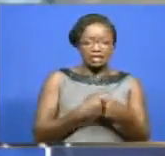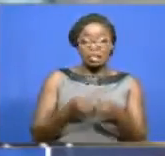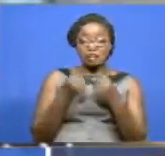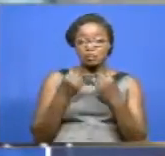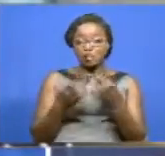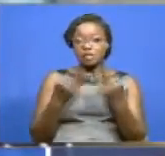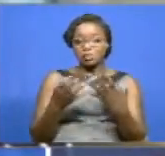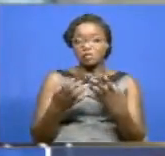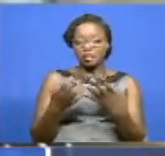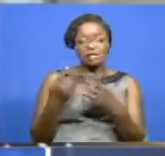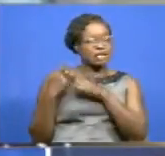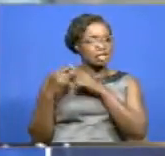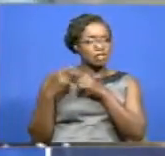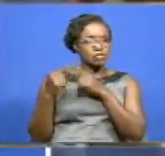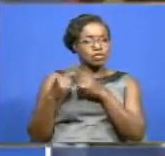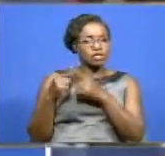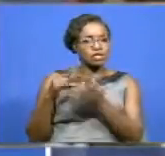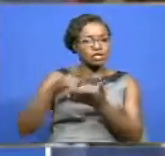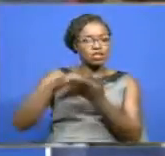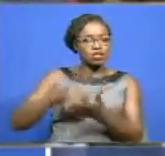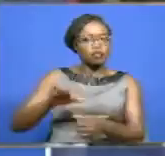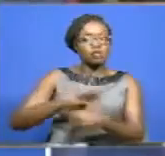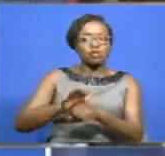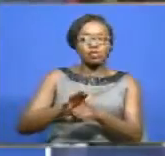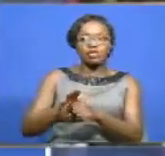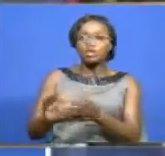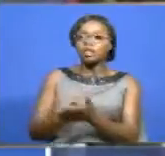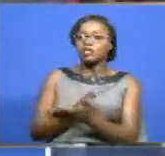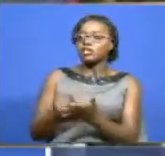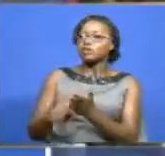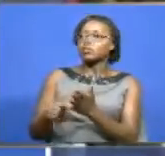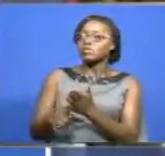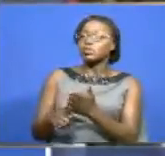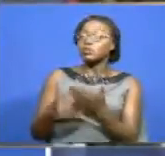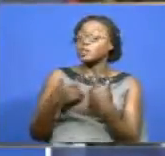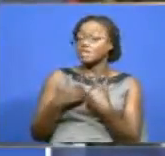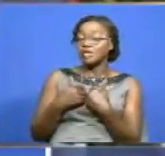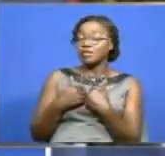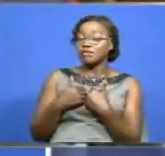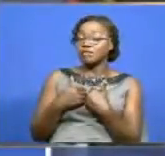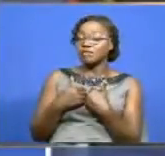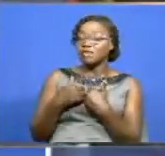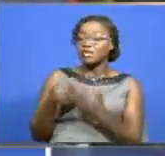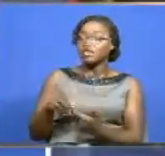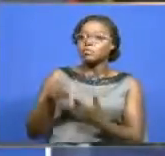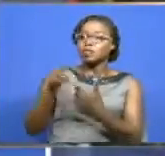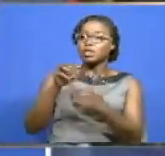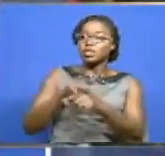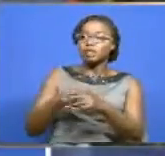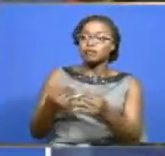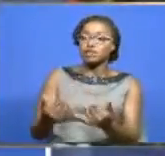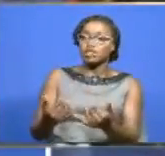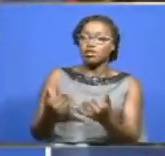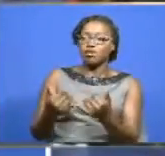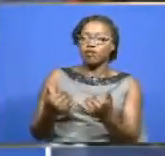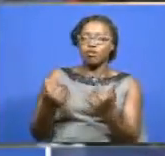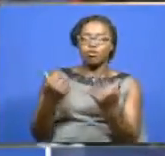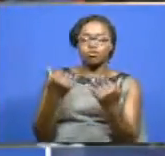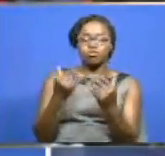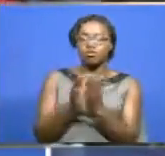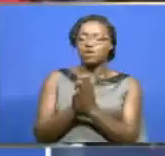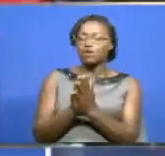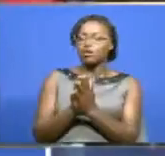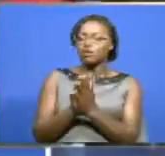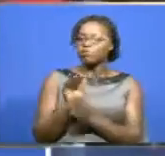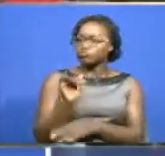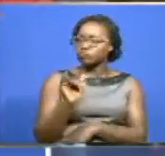the COVID-19 pandemic. Some of the problems that we see they face, especially during this time of quarantine period, is